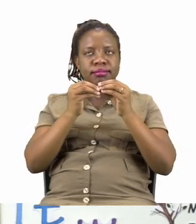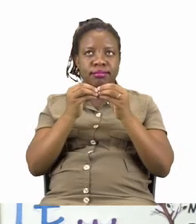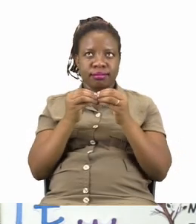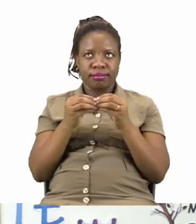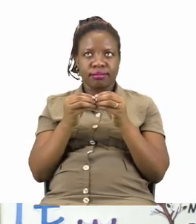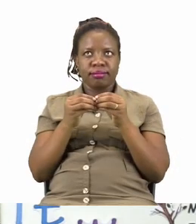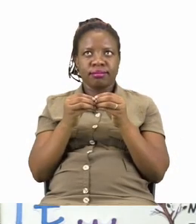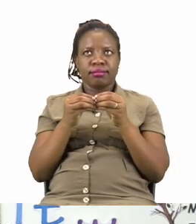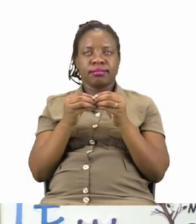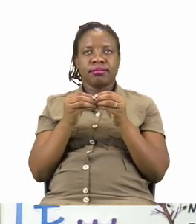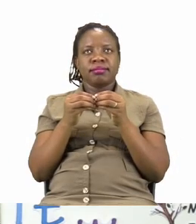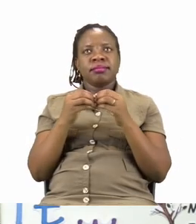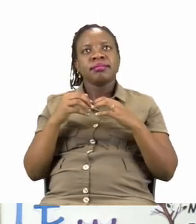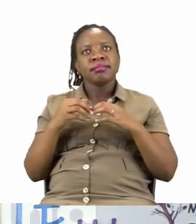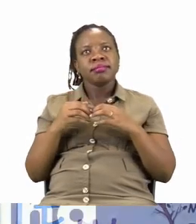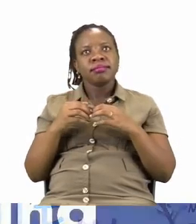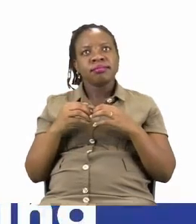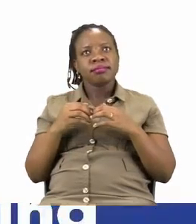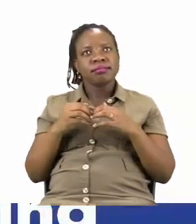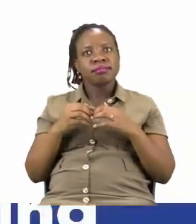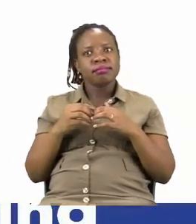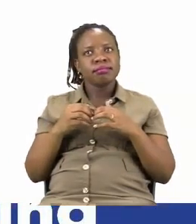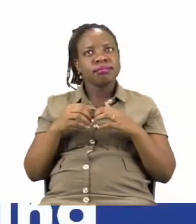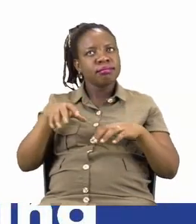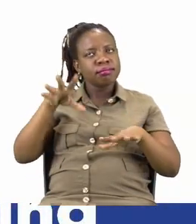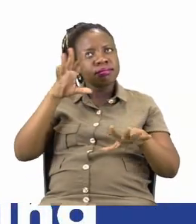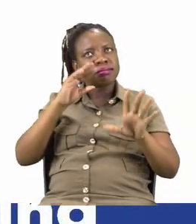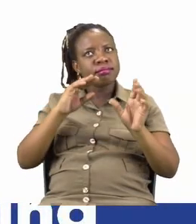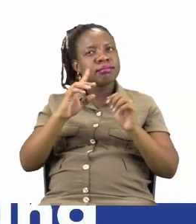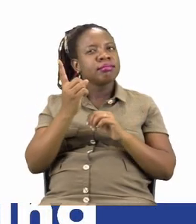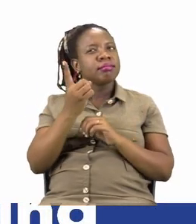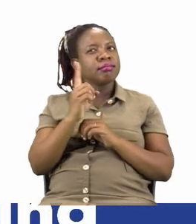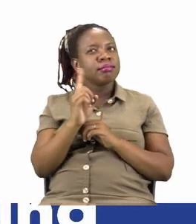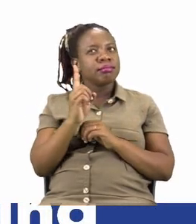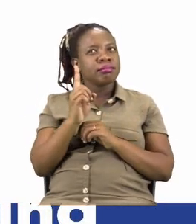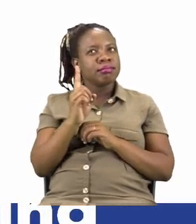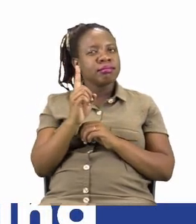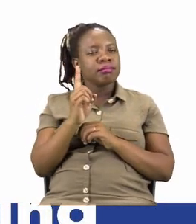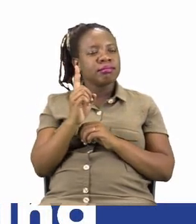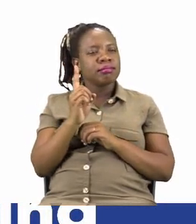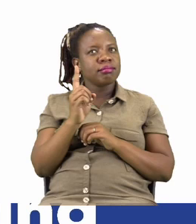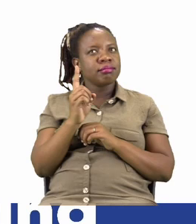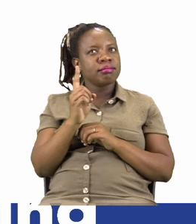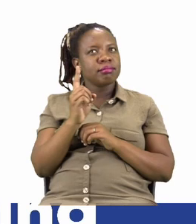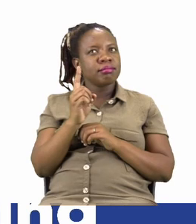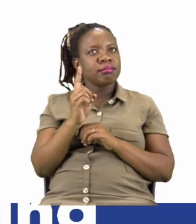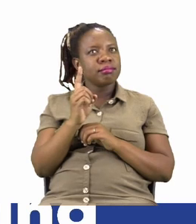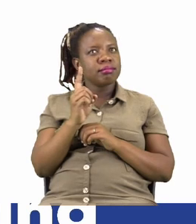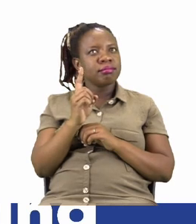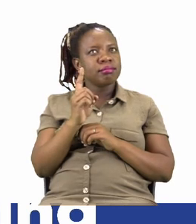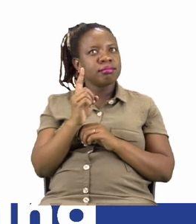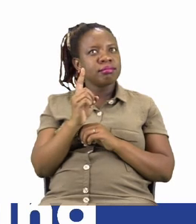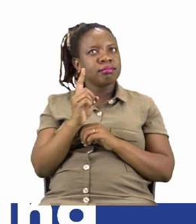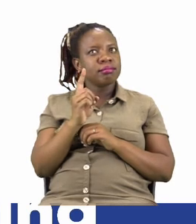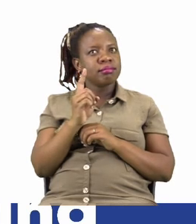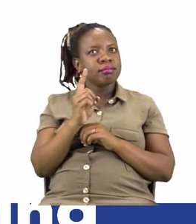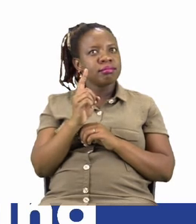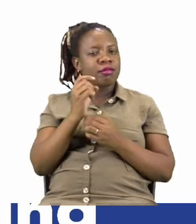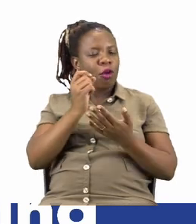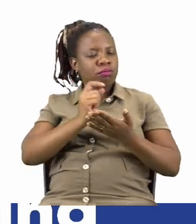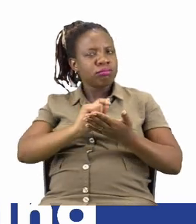fingers. Now everyone, let's see what today's lesson is all about. Today we'll do